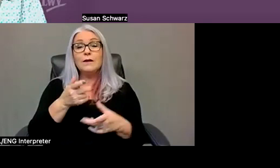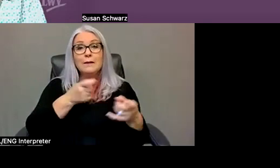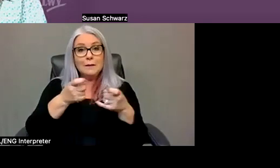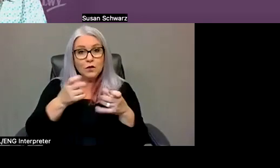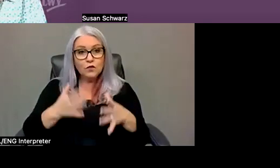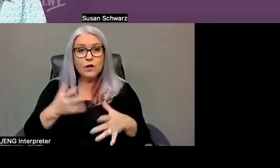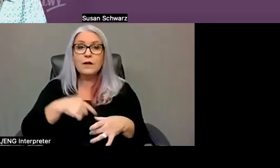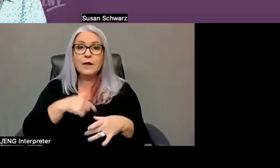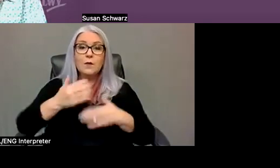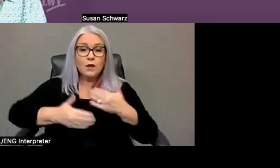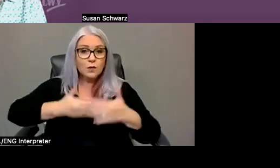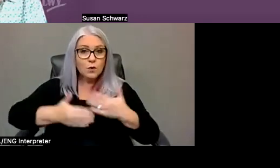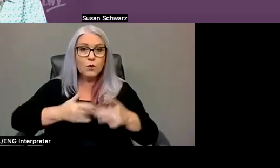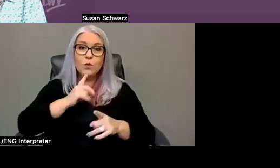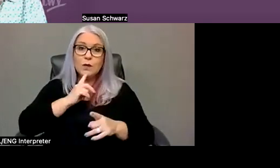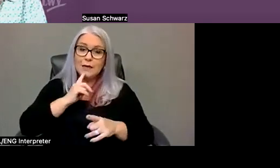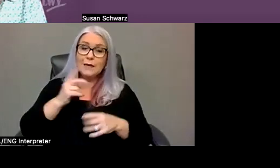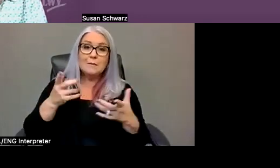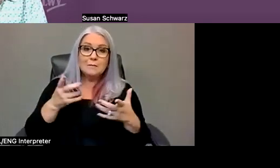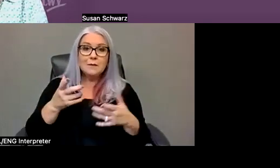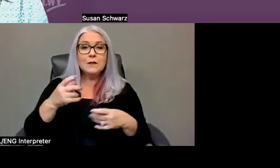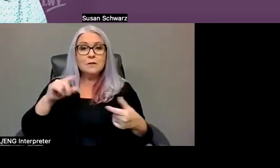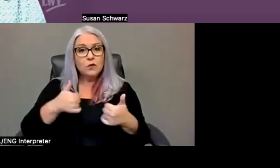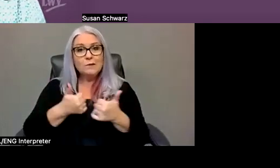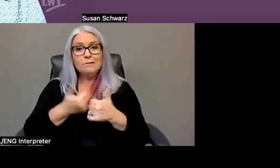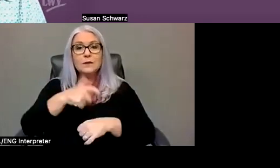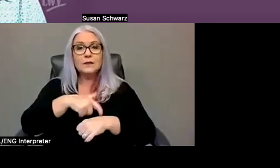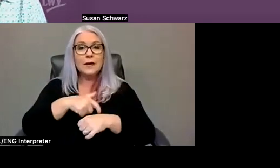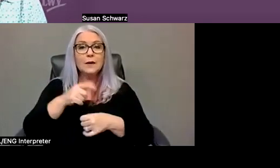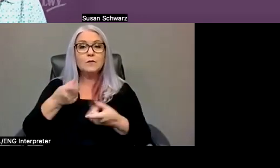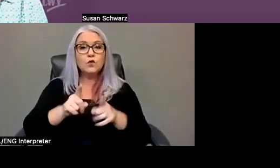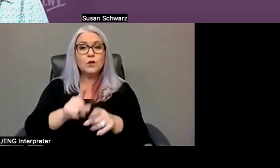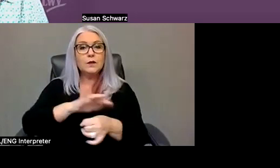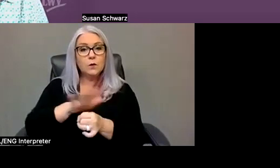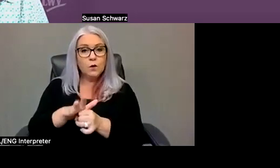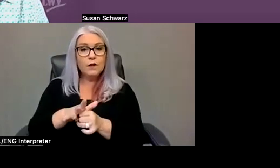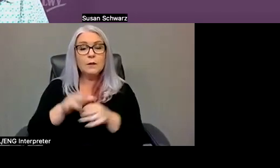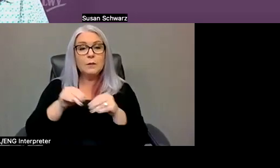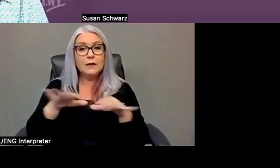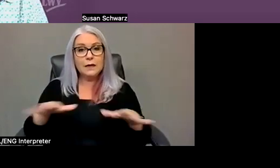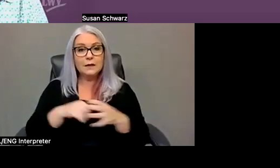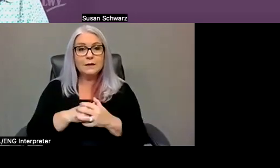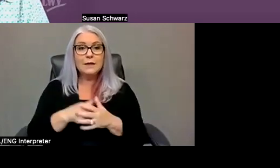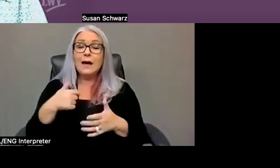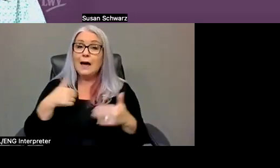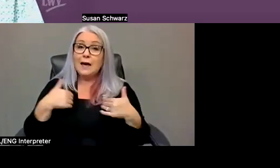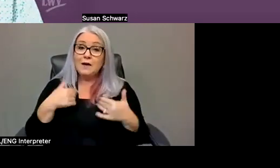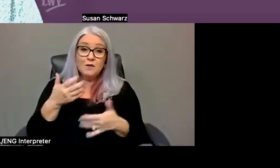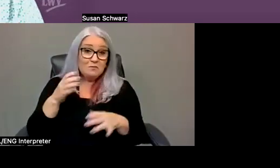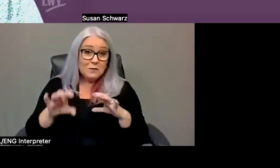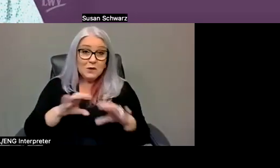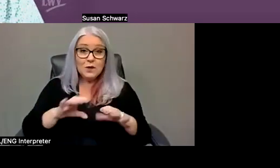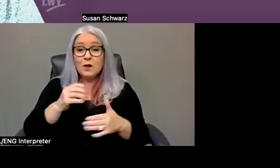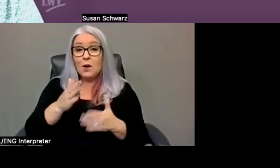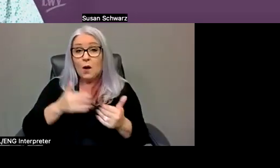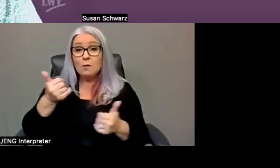unique governing time during the height of the COVID pandemic. I've done almost every job in Dobbs Ferry government, and I'd like